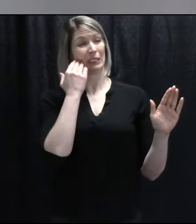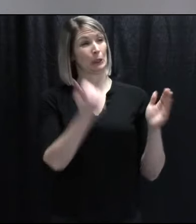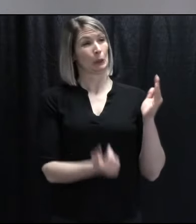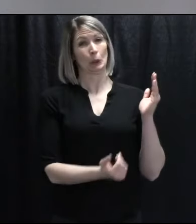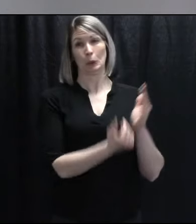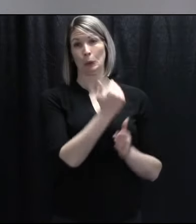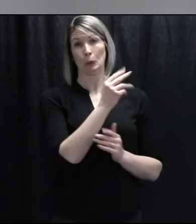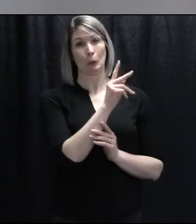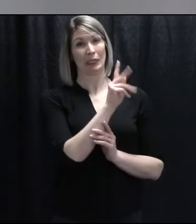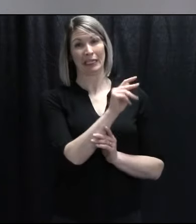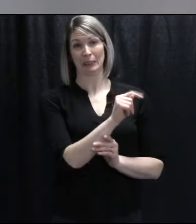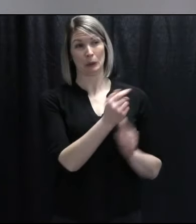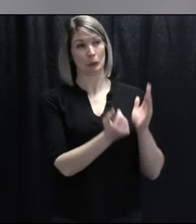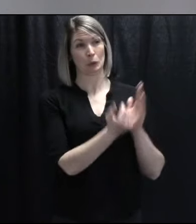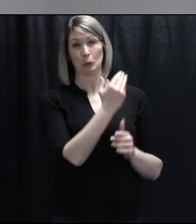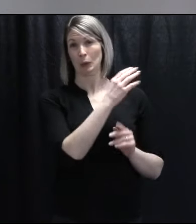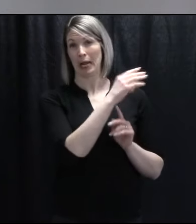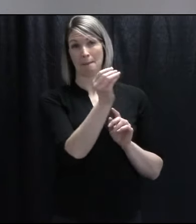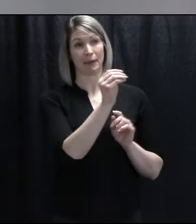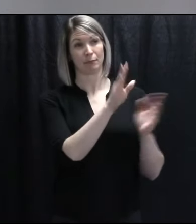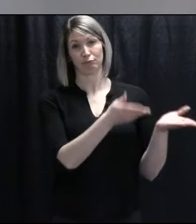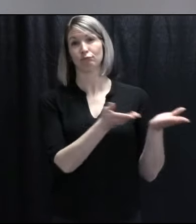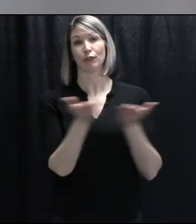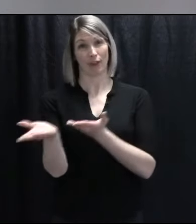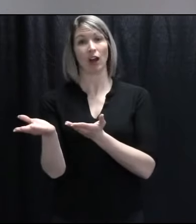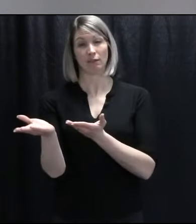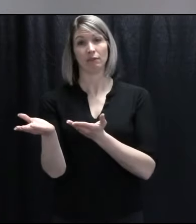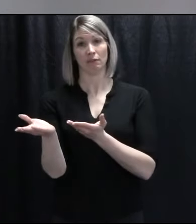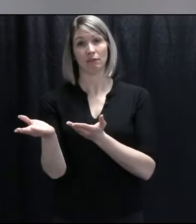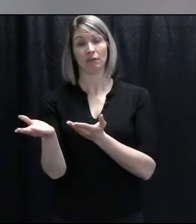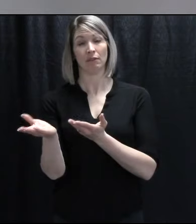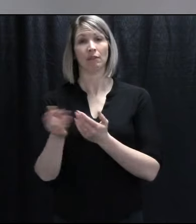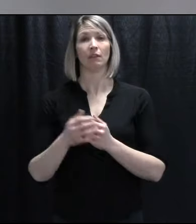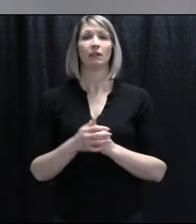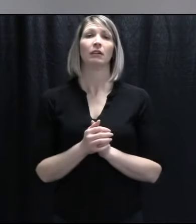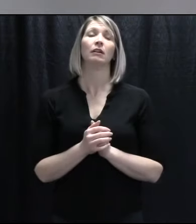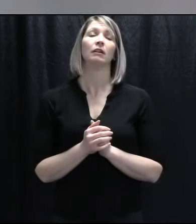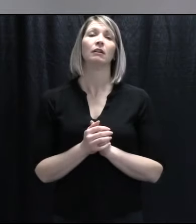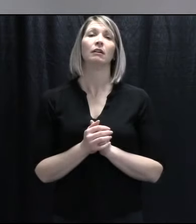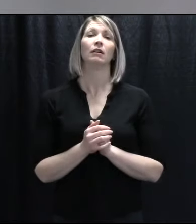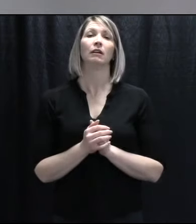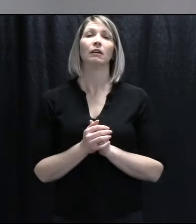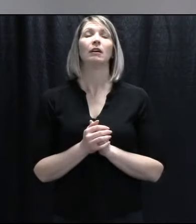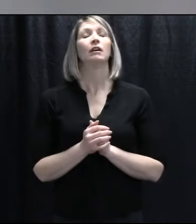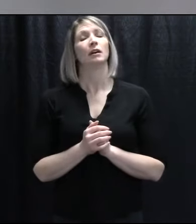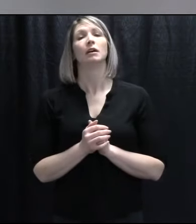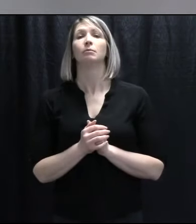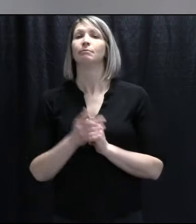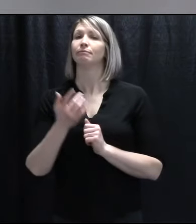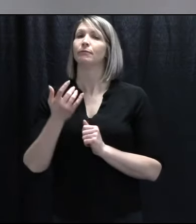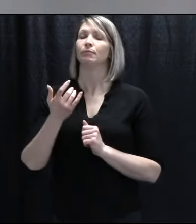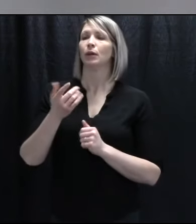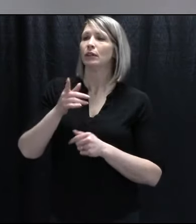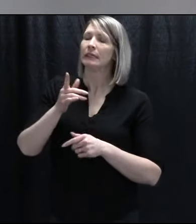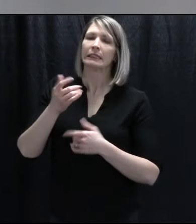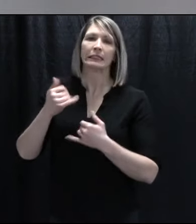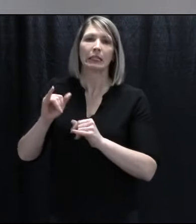very rapidly to allow us access to those too. Our biggest challenge still remains, however, around